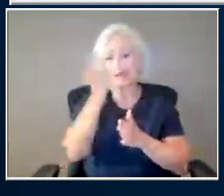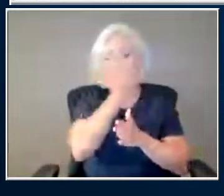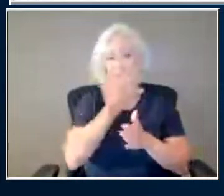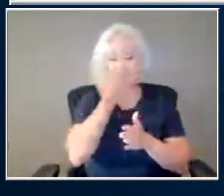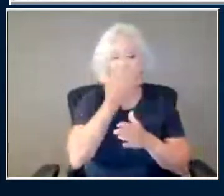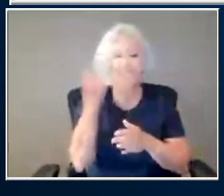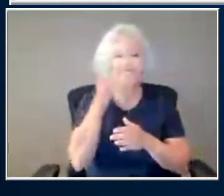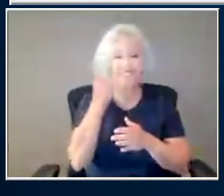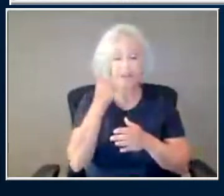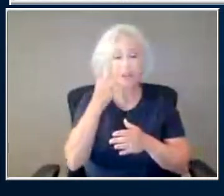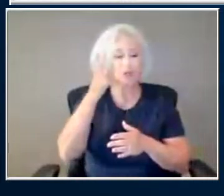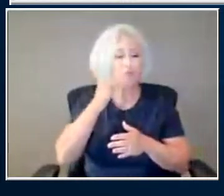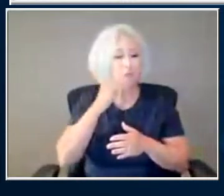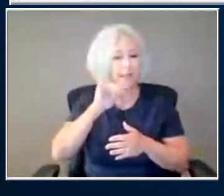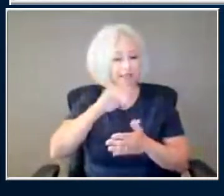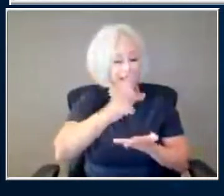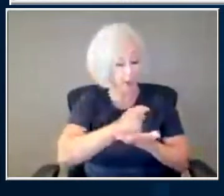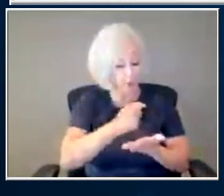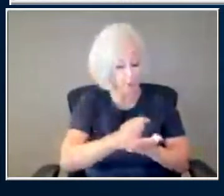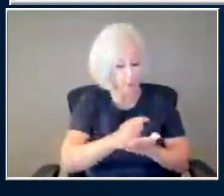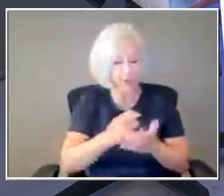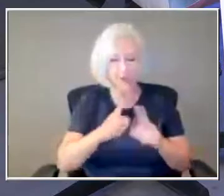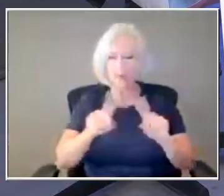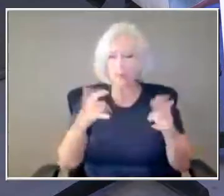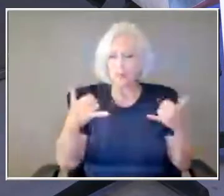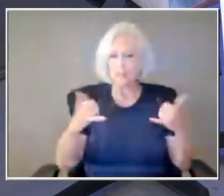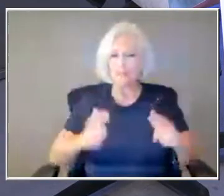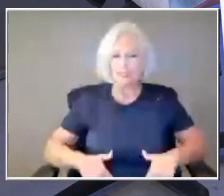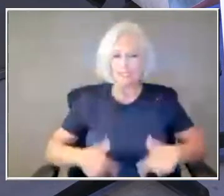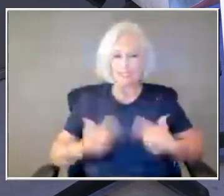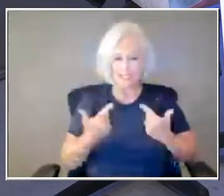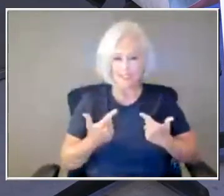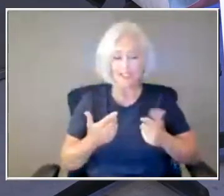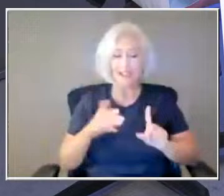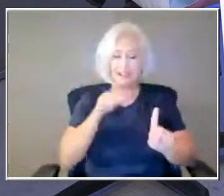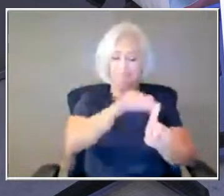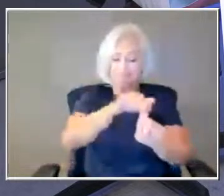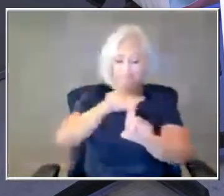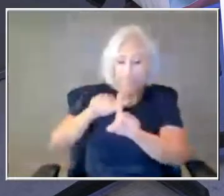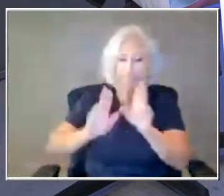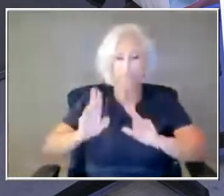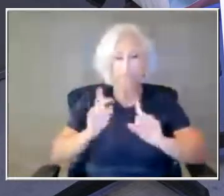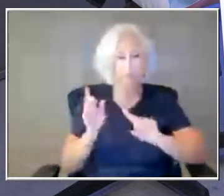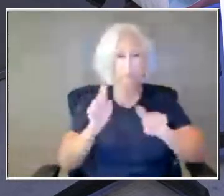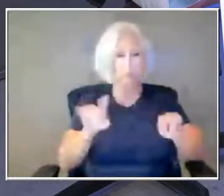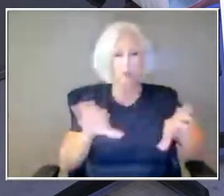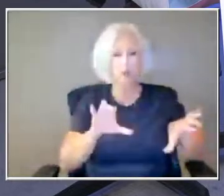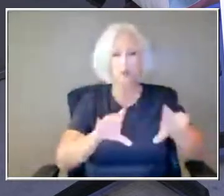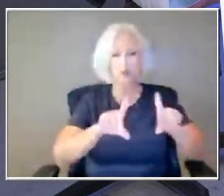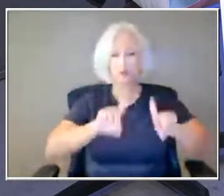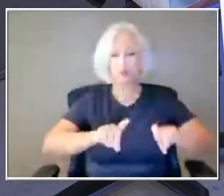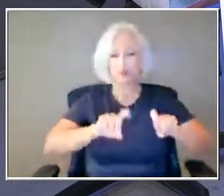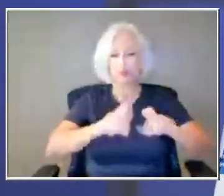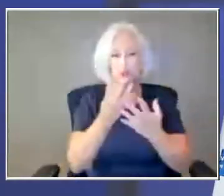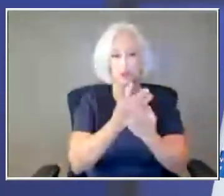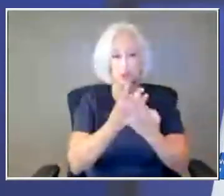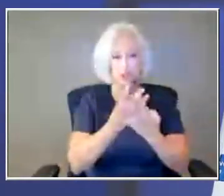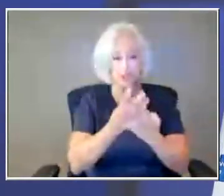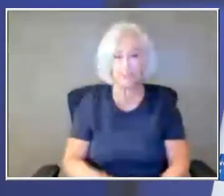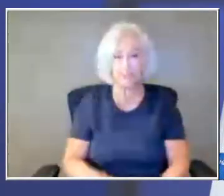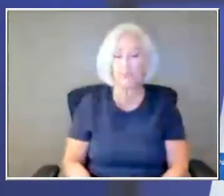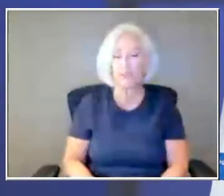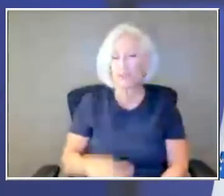and who's living life again and getting those screenings. Dr. Wolf Birchfield, remind us of those prostate cancer screening guidelines. Sure. This has been an area